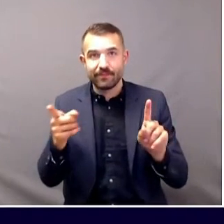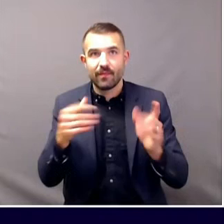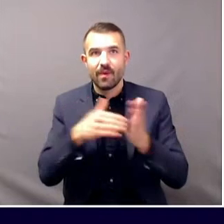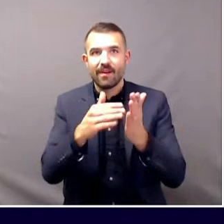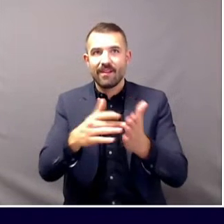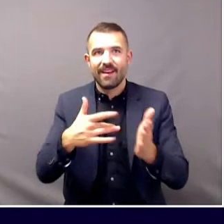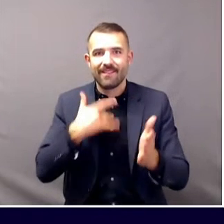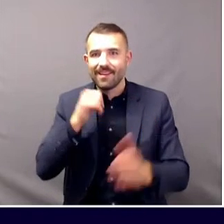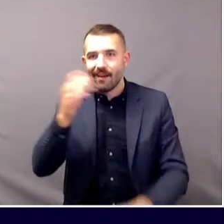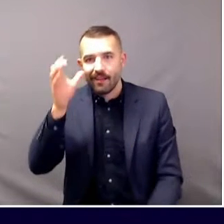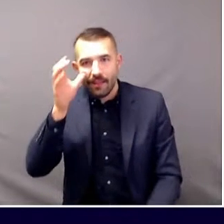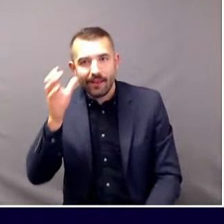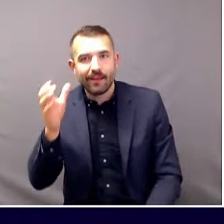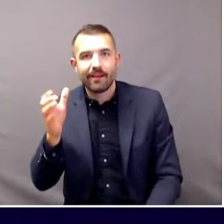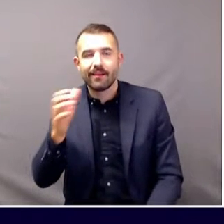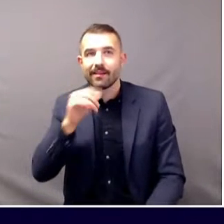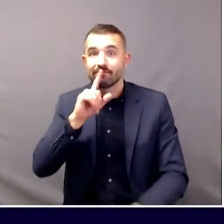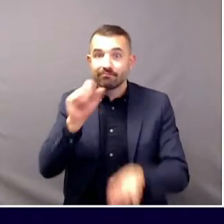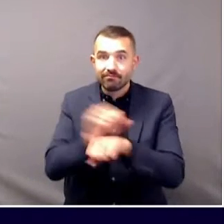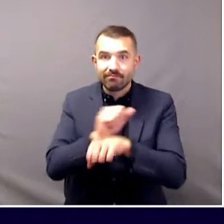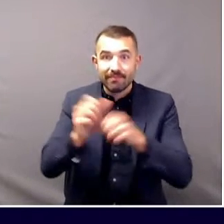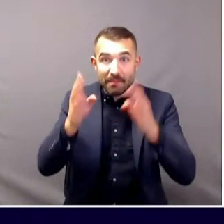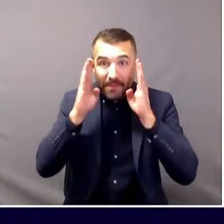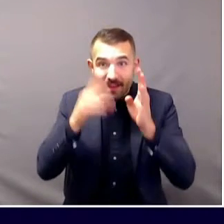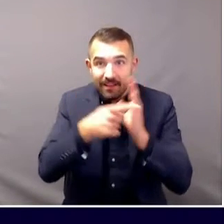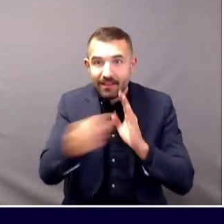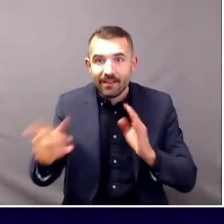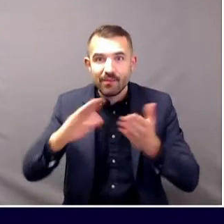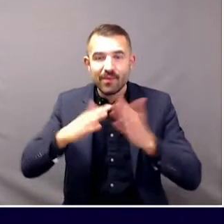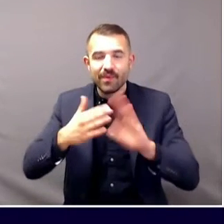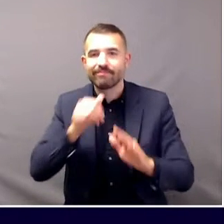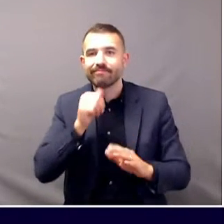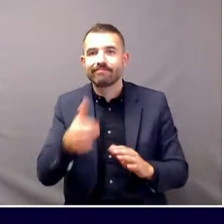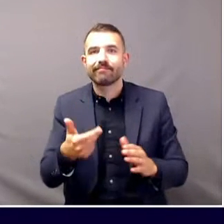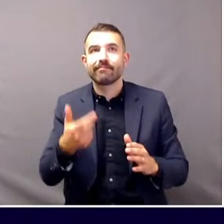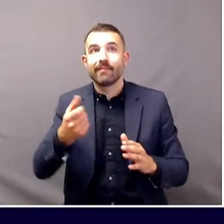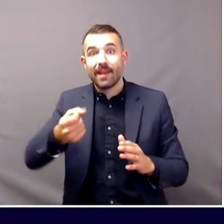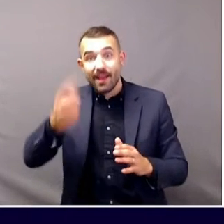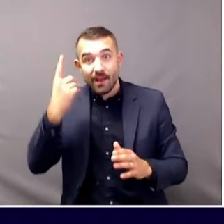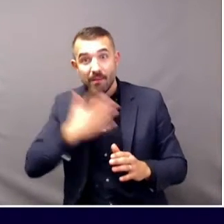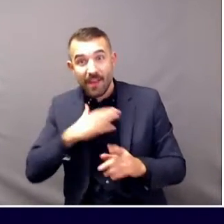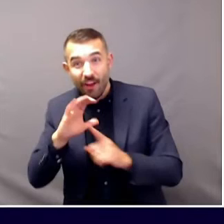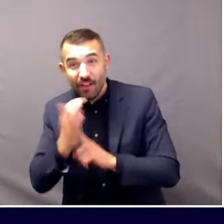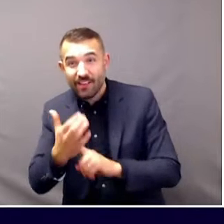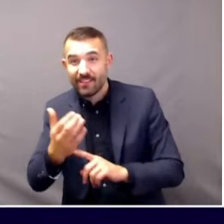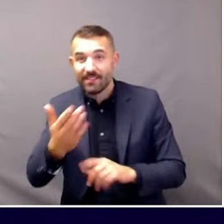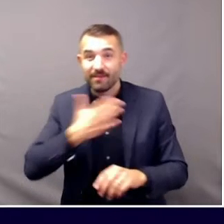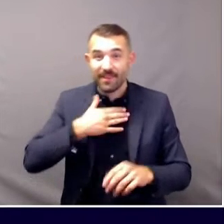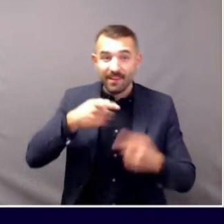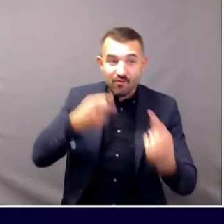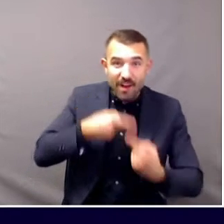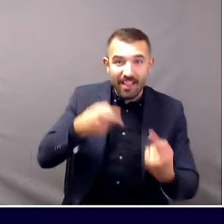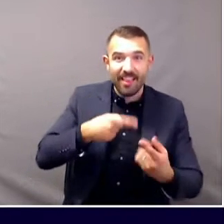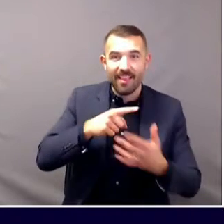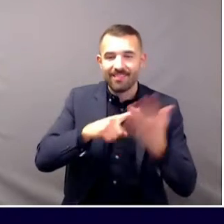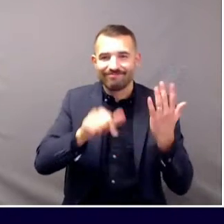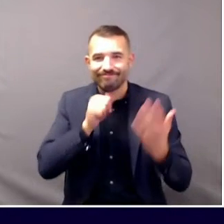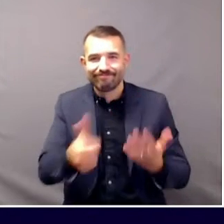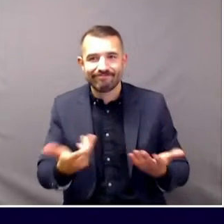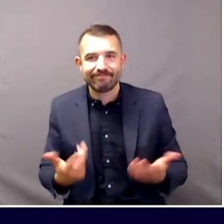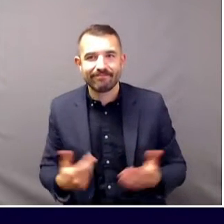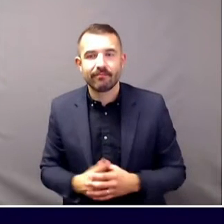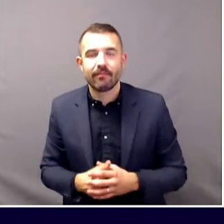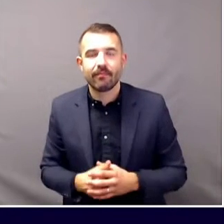to these communities on an equal basis or a culturally competent basis. So we continue our work with our healthcare partners in the